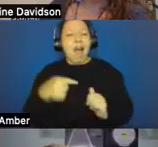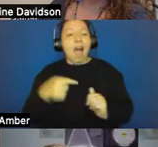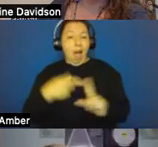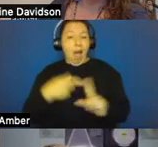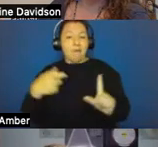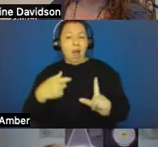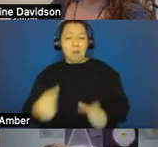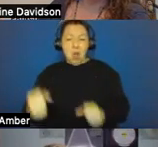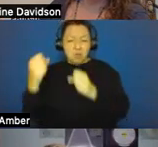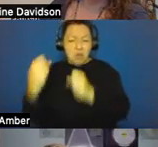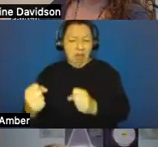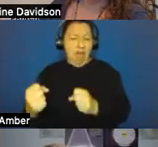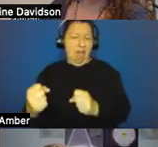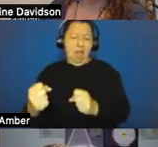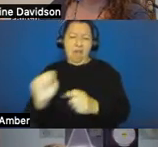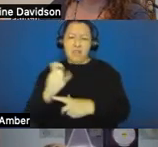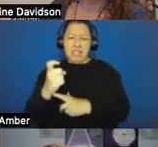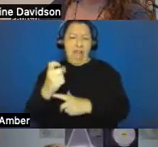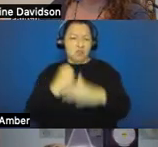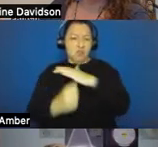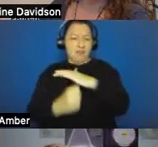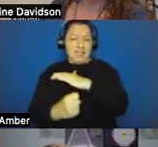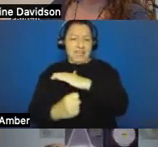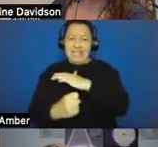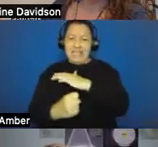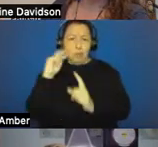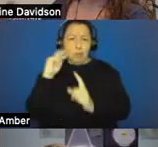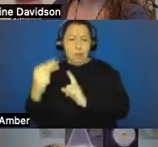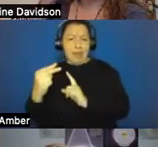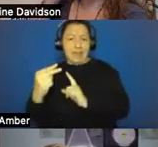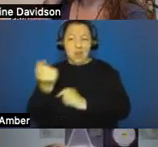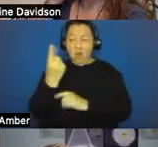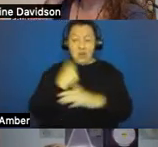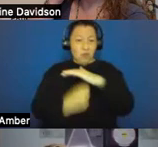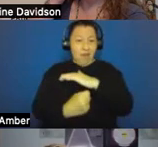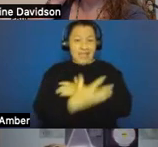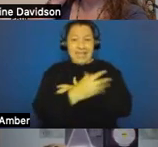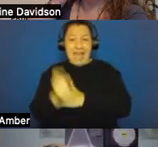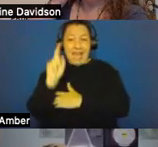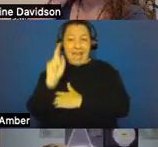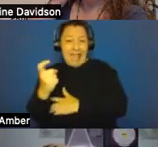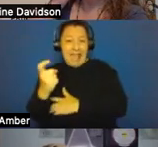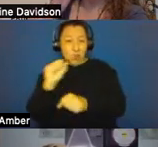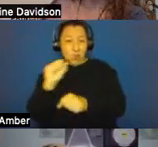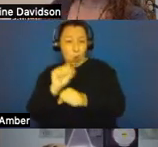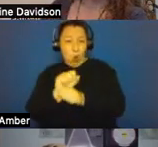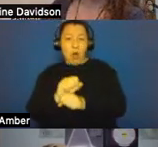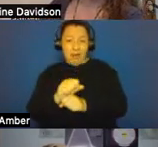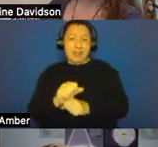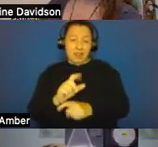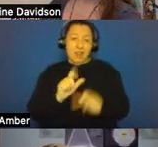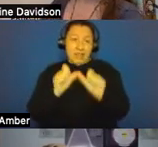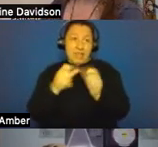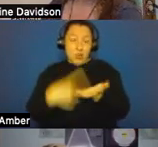trafficking lens, and trafficking and sex work, there's the debate. I get that. However, for sex